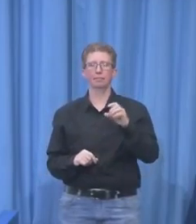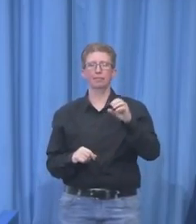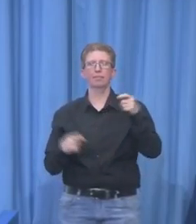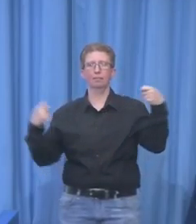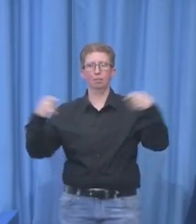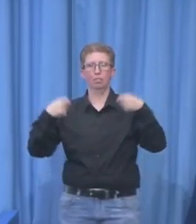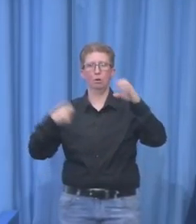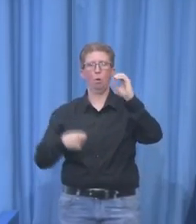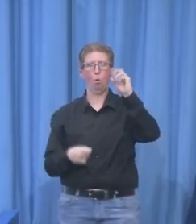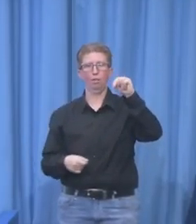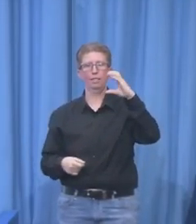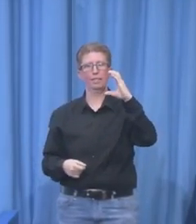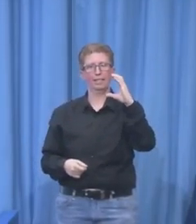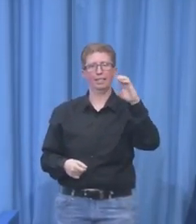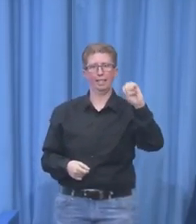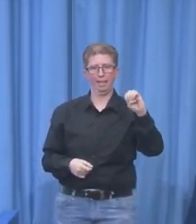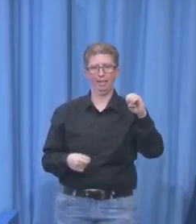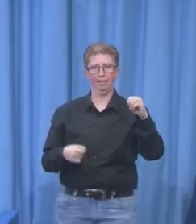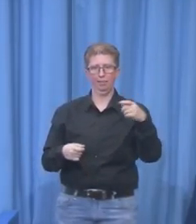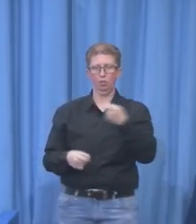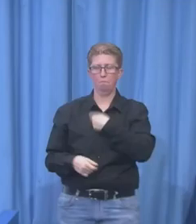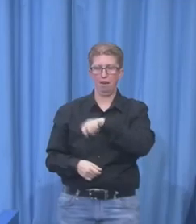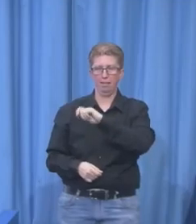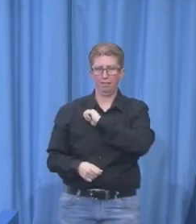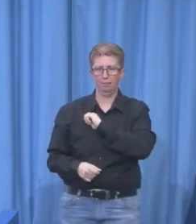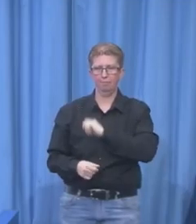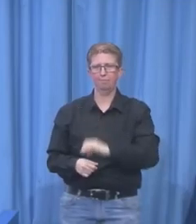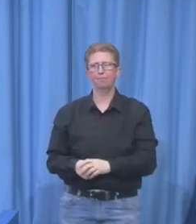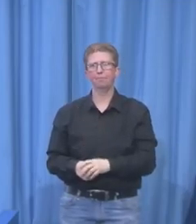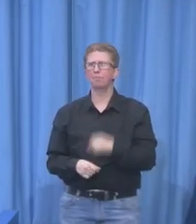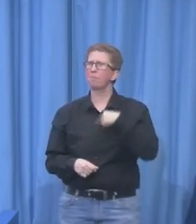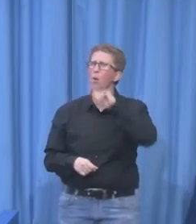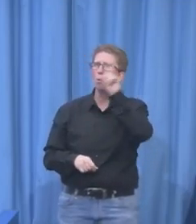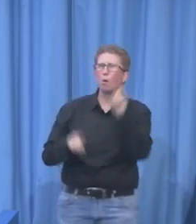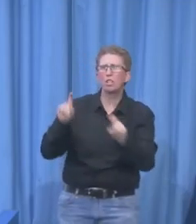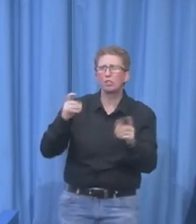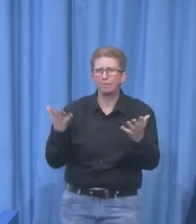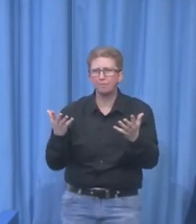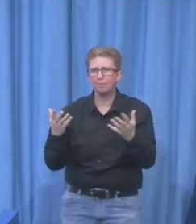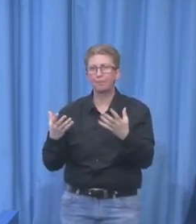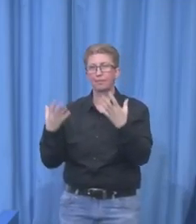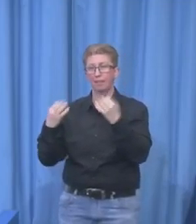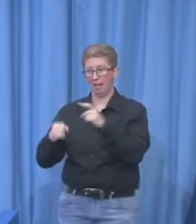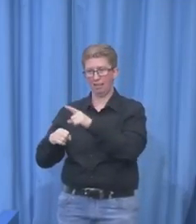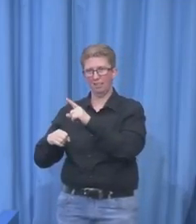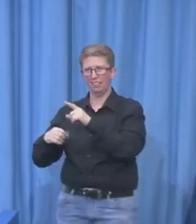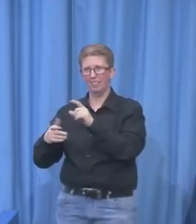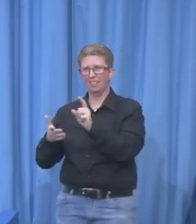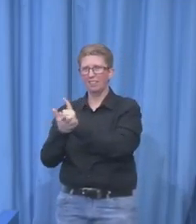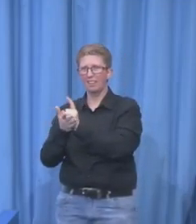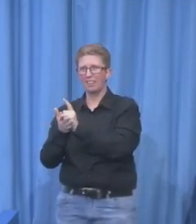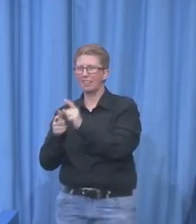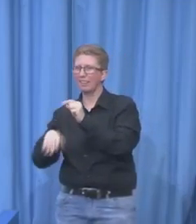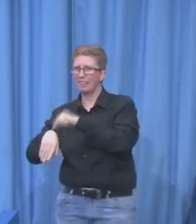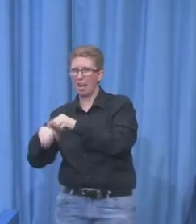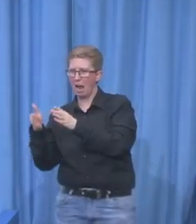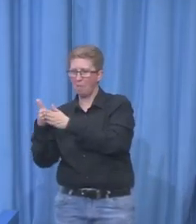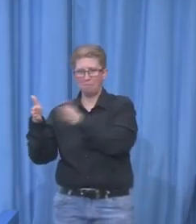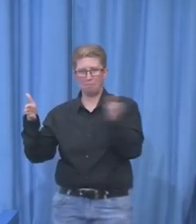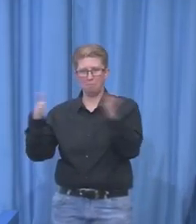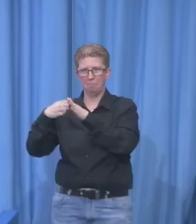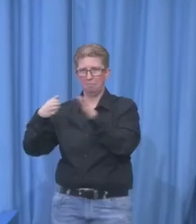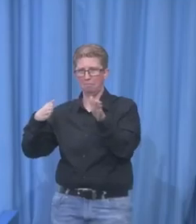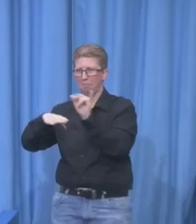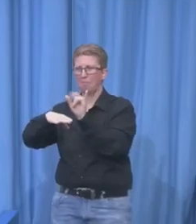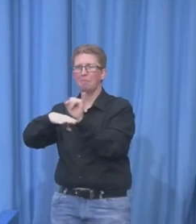maximum duration of the internships that make it effective, if you have any opinion on